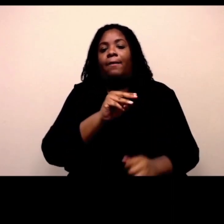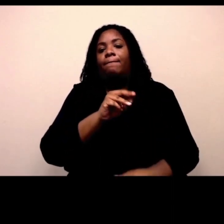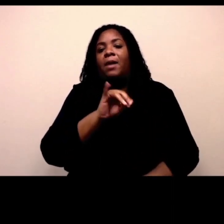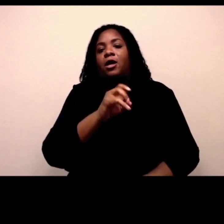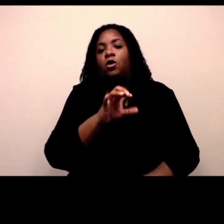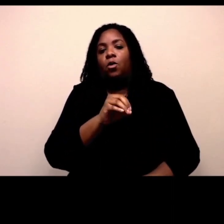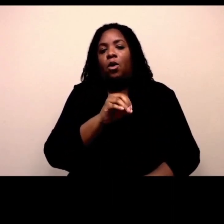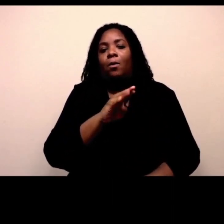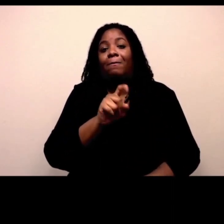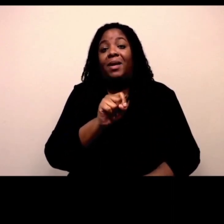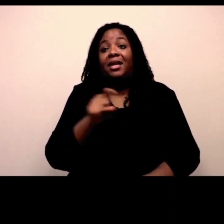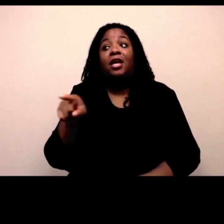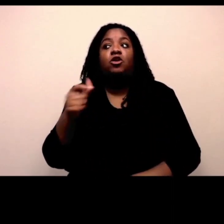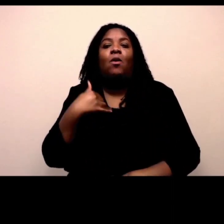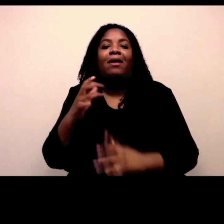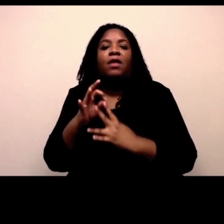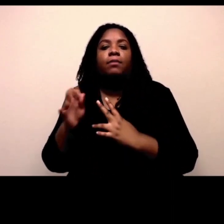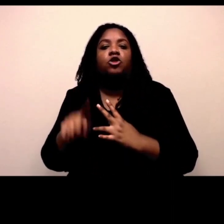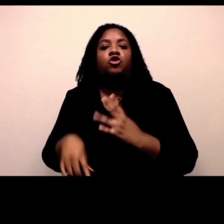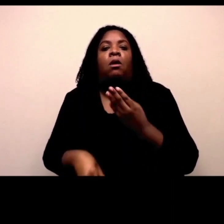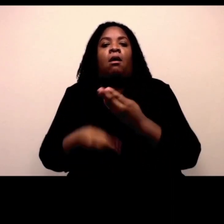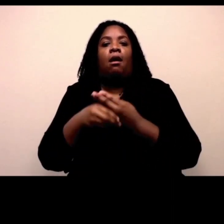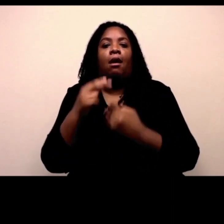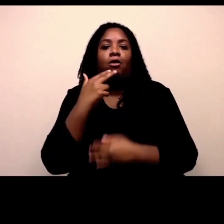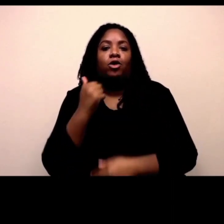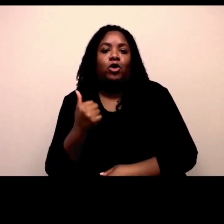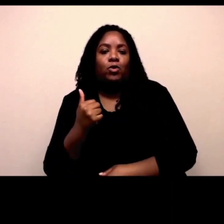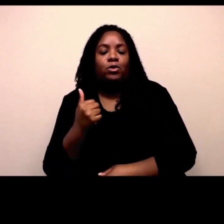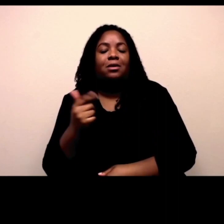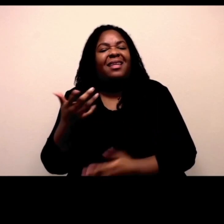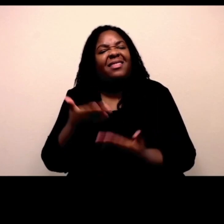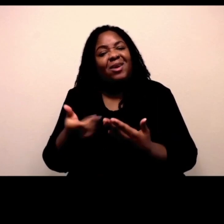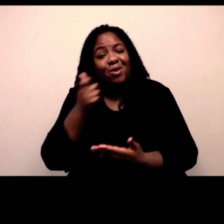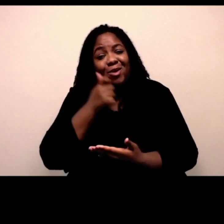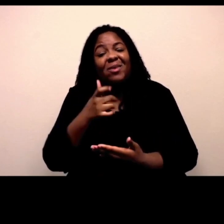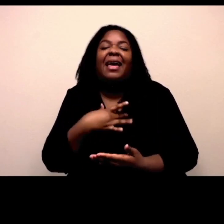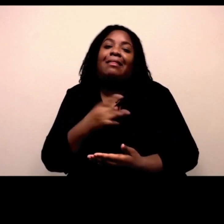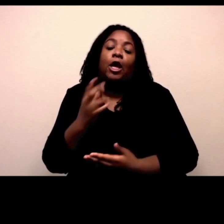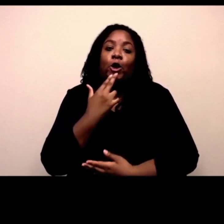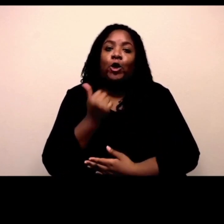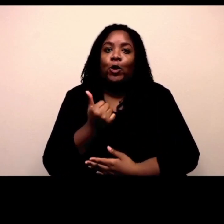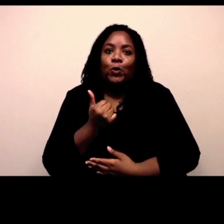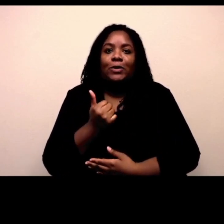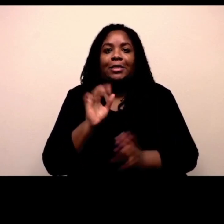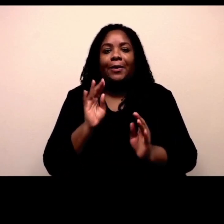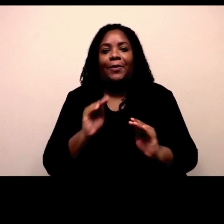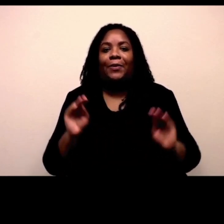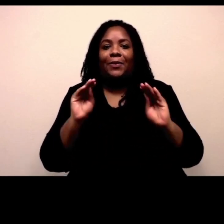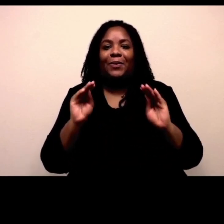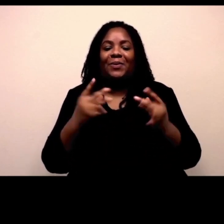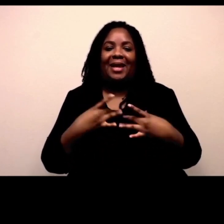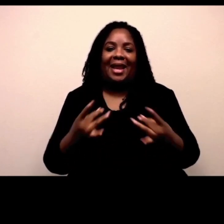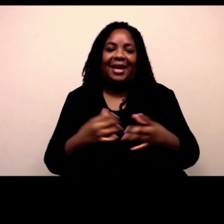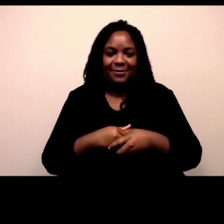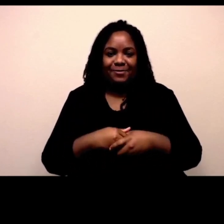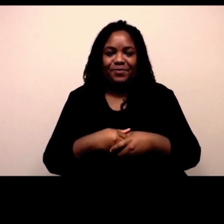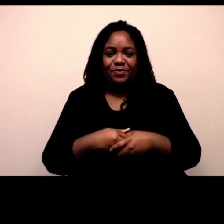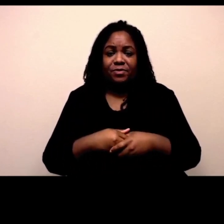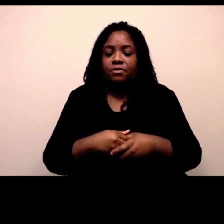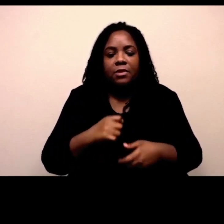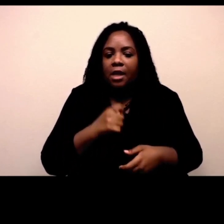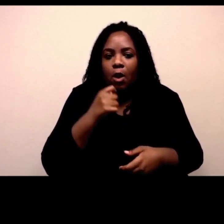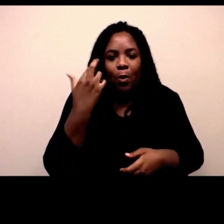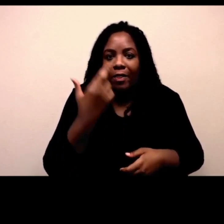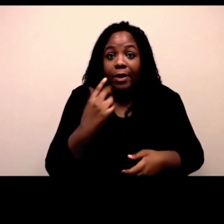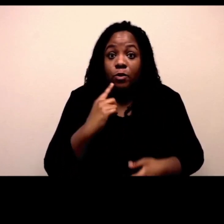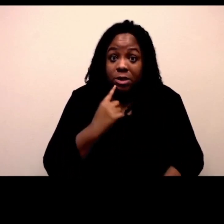to make it cute. Cute is the big thing with girls, let me tell you. So when you're looking, I didn't know how serious it was until